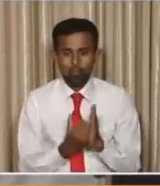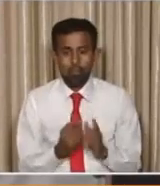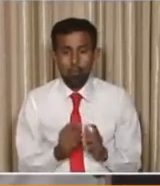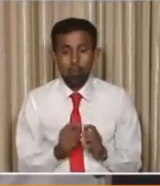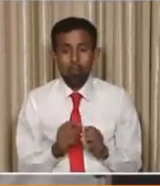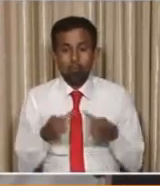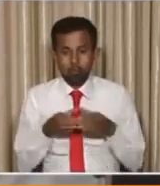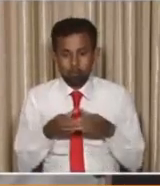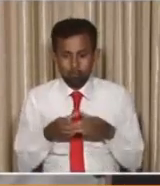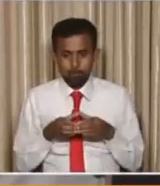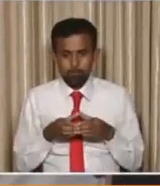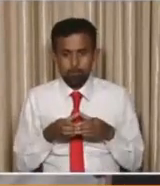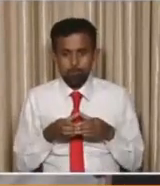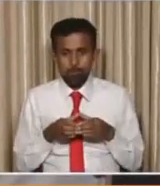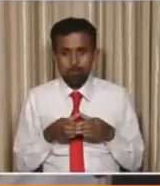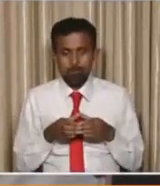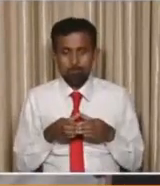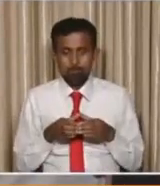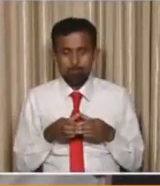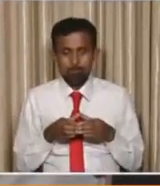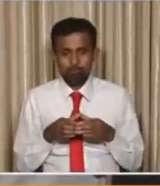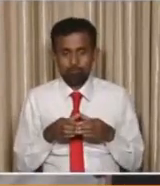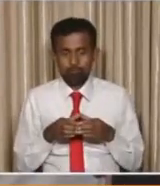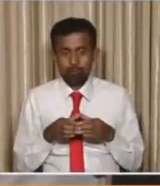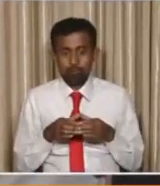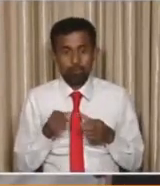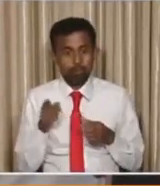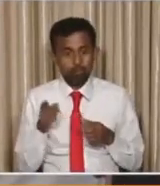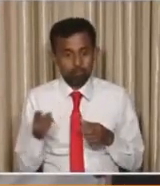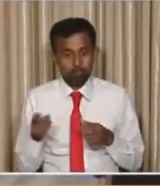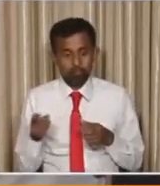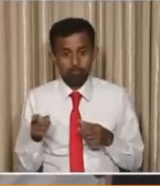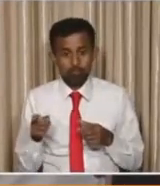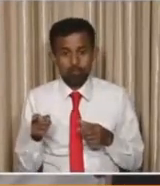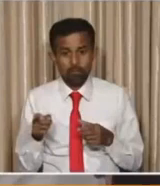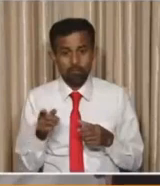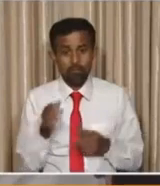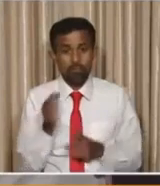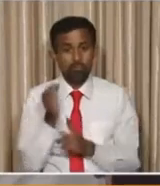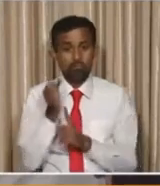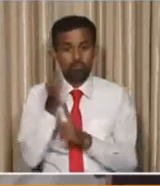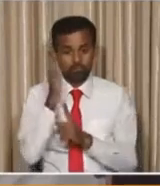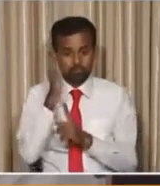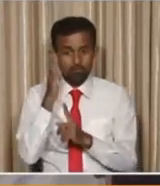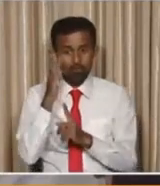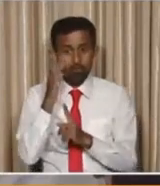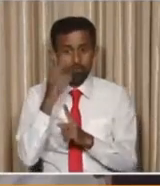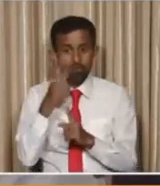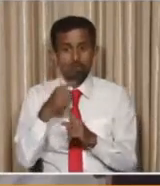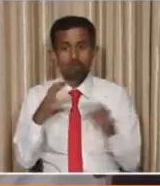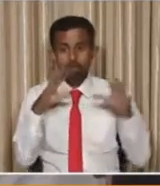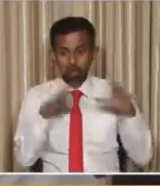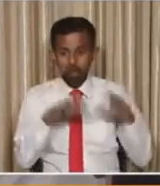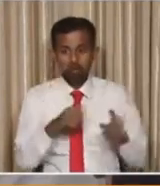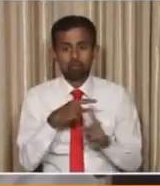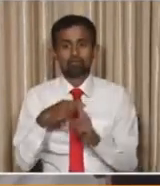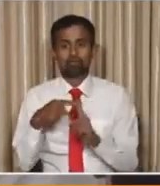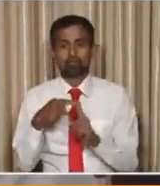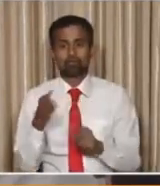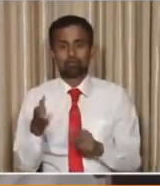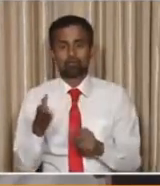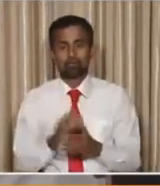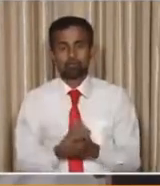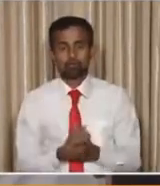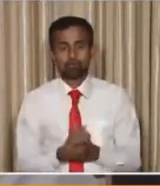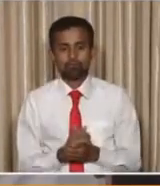17th Amendment is a part of the executive and is attributed executive power. Thus, the council would come within the executive